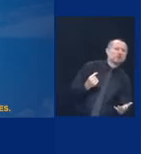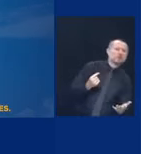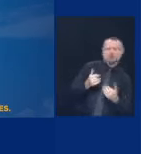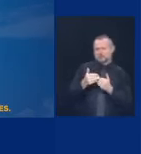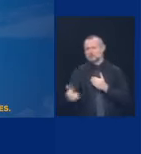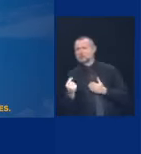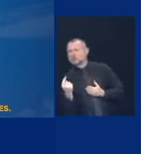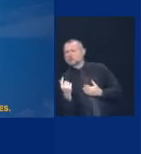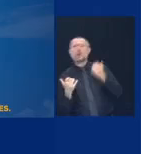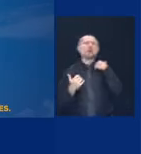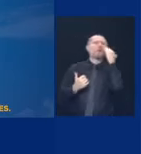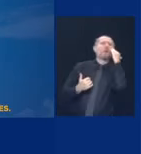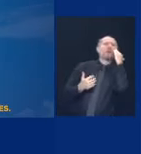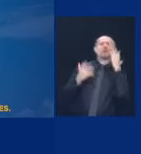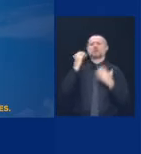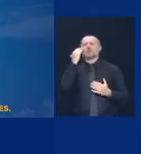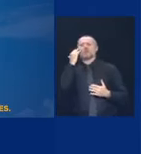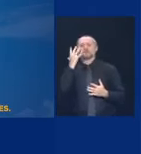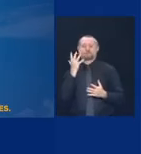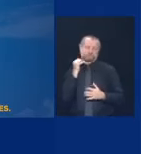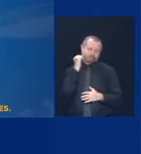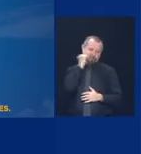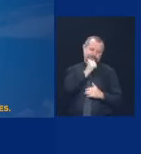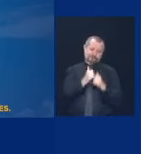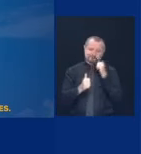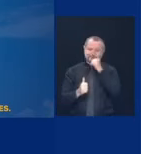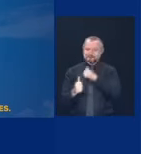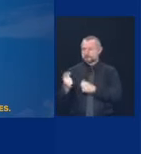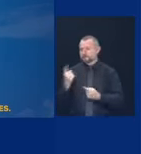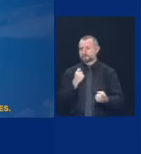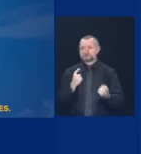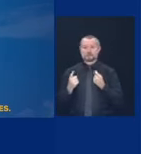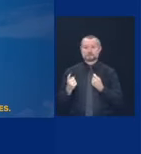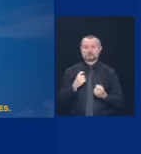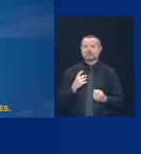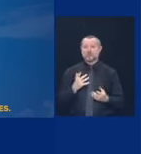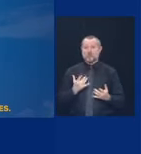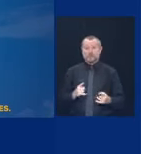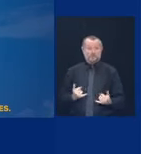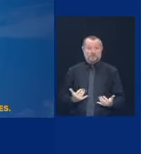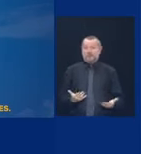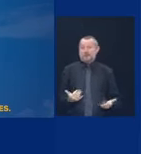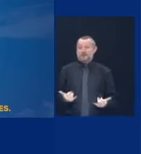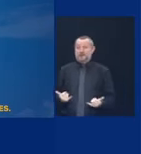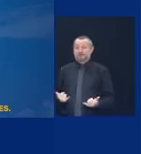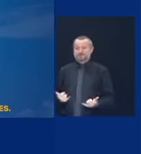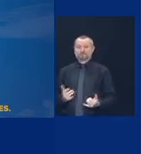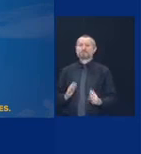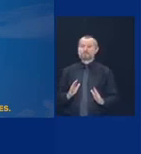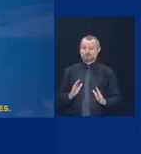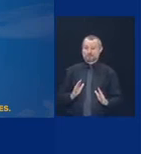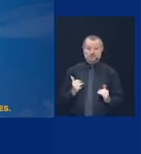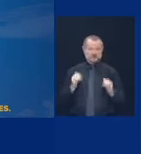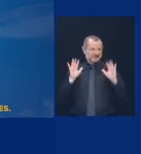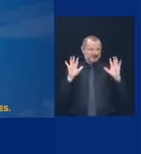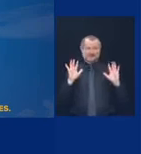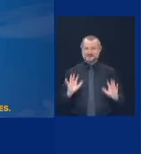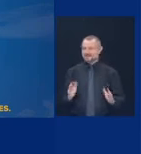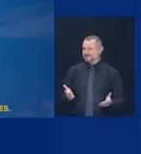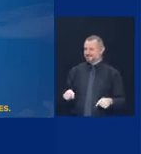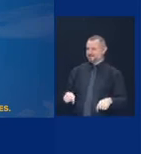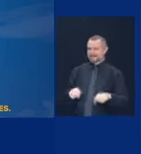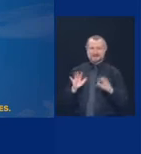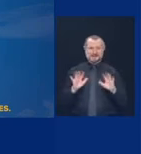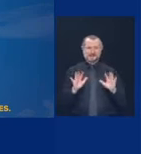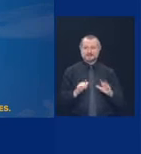That's all that people ask me. Where are we? Just to get our bearings. Today is Sunday. We're